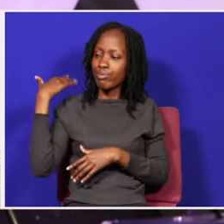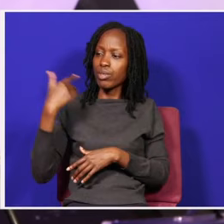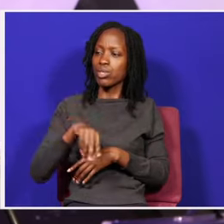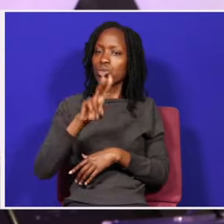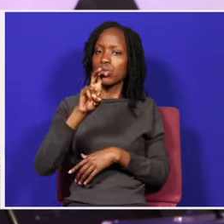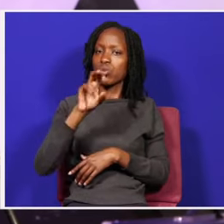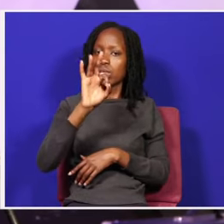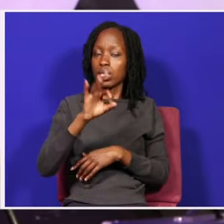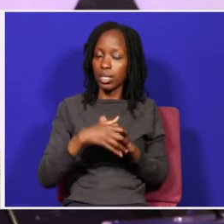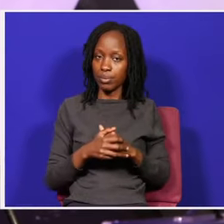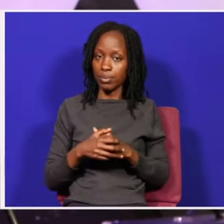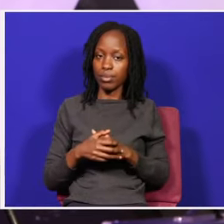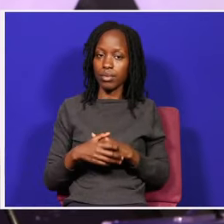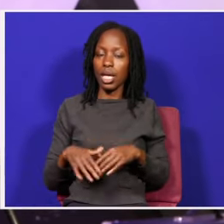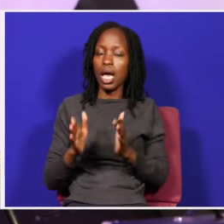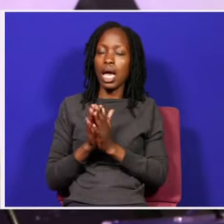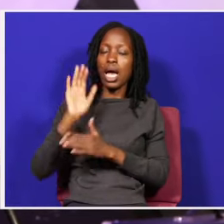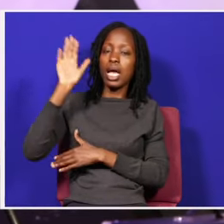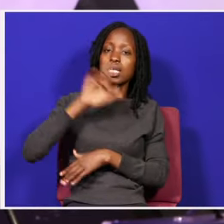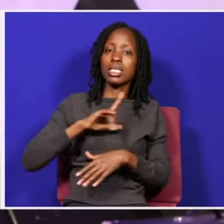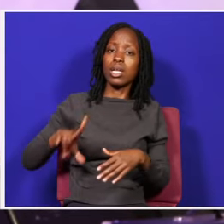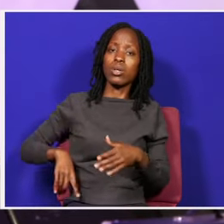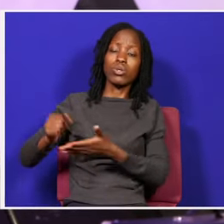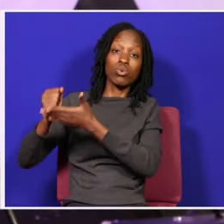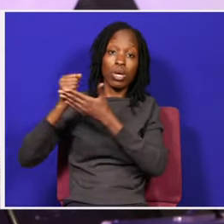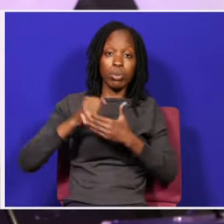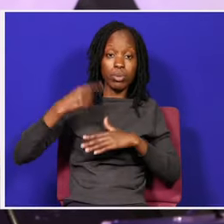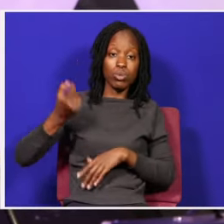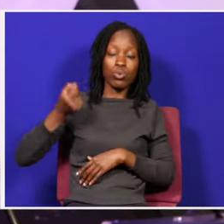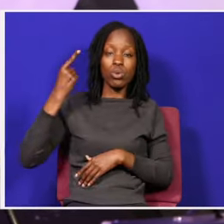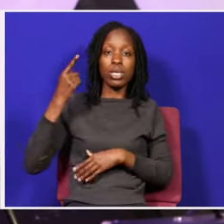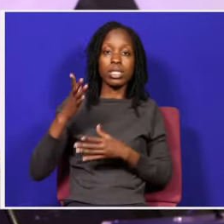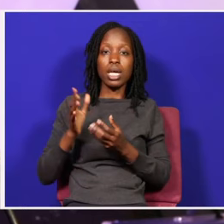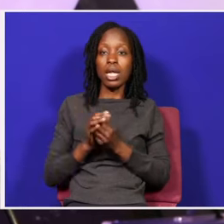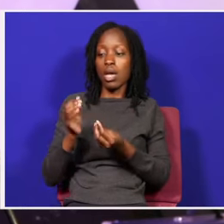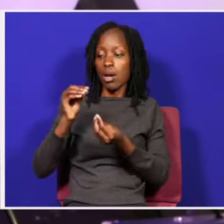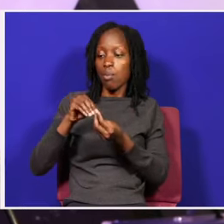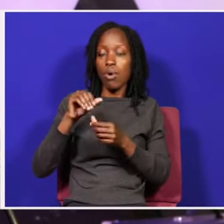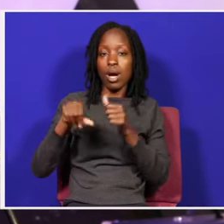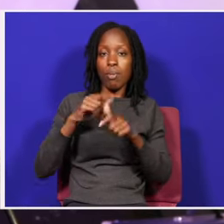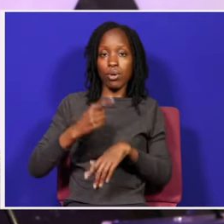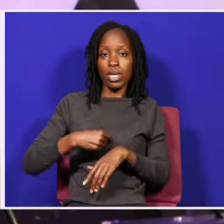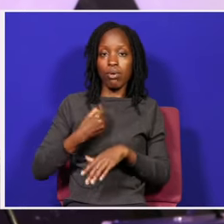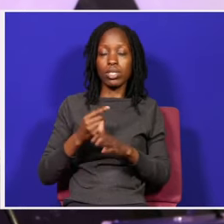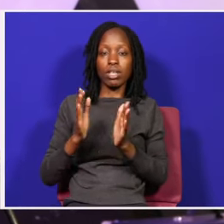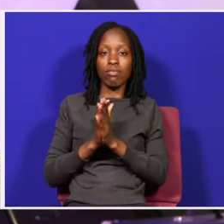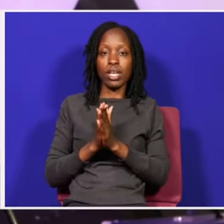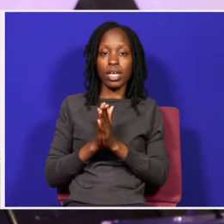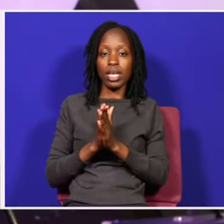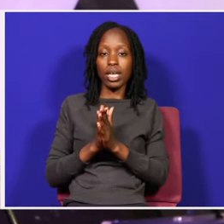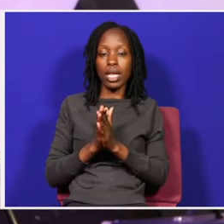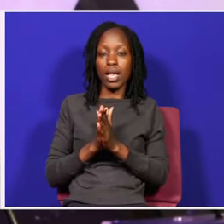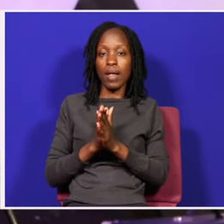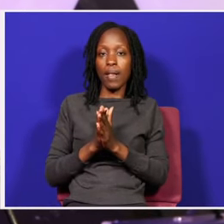2023 and ask God to help us to understand a little bit more about ourselves and, of course,